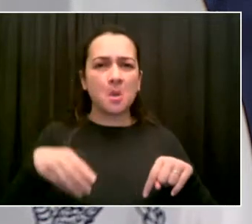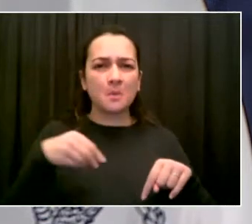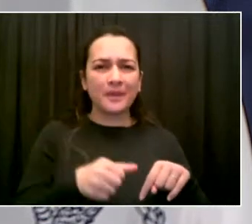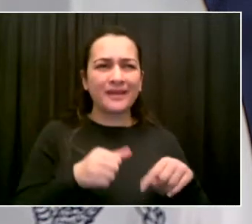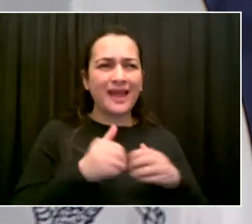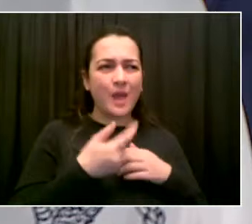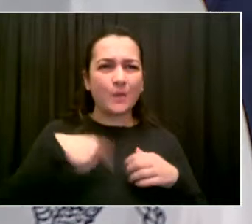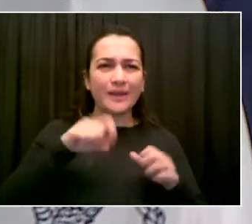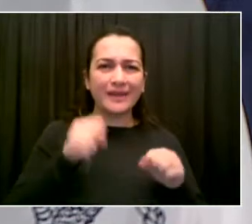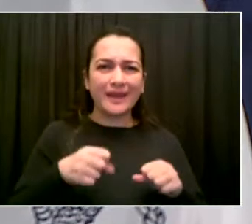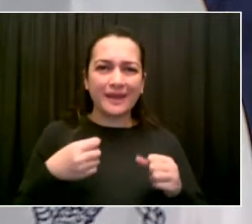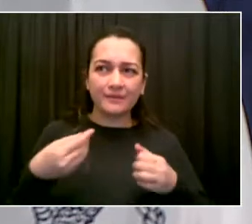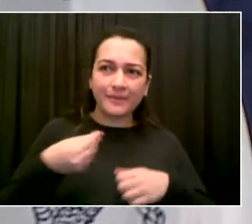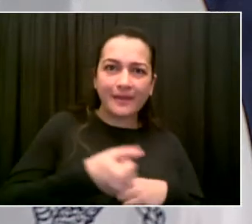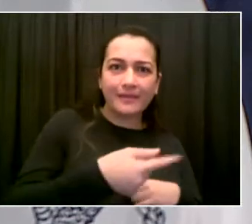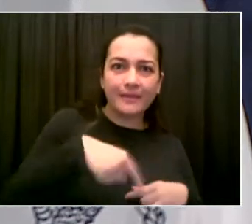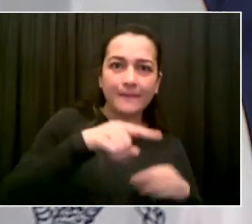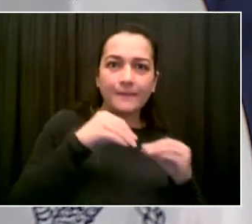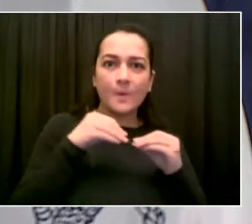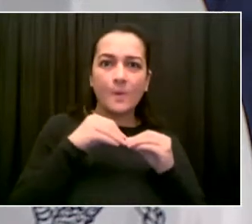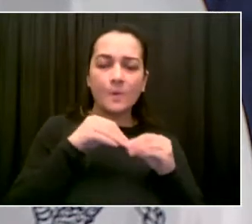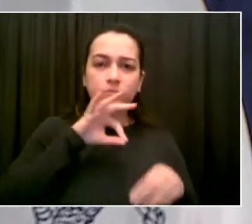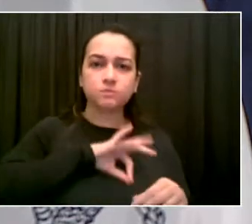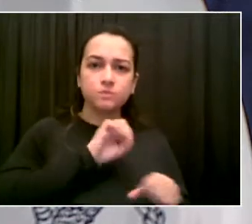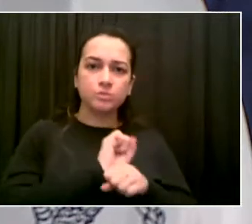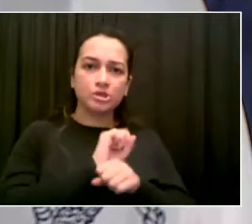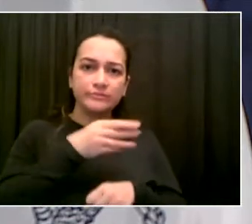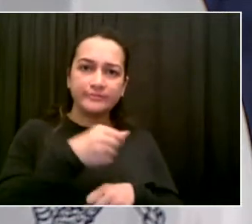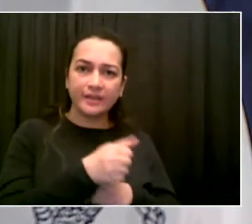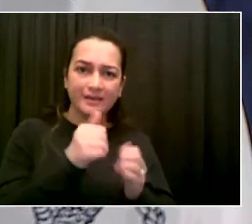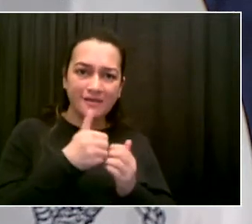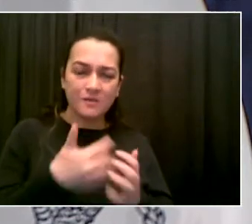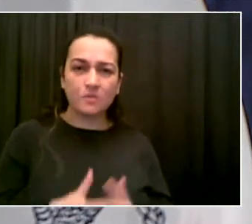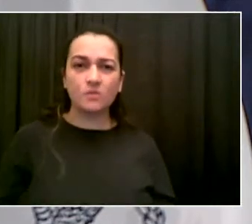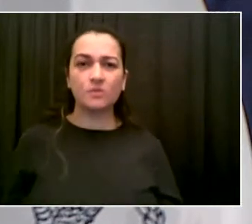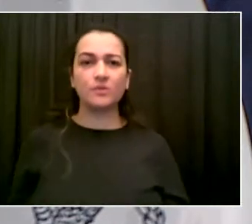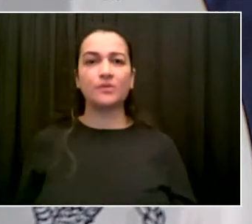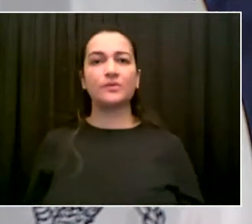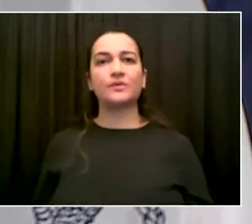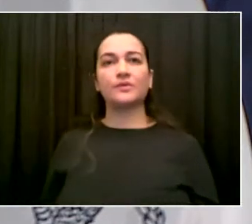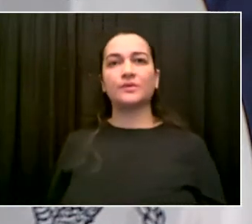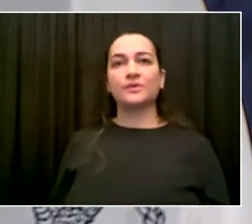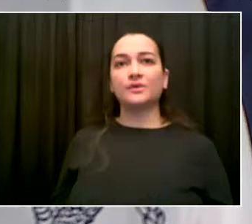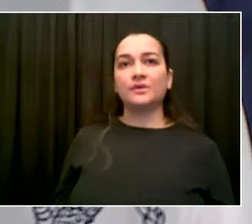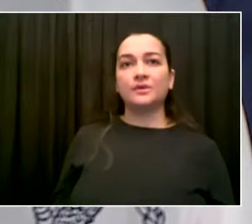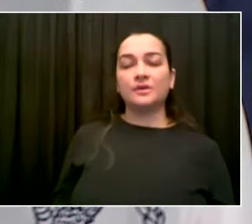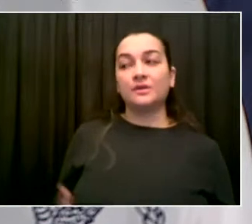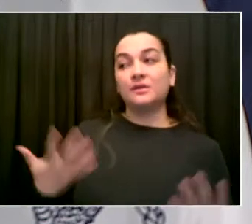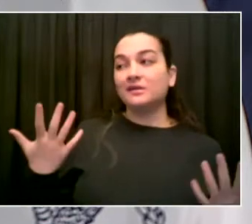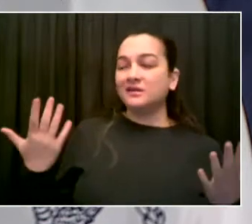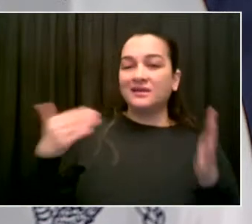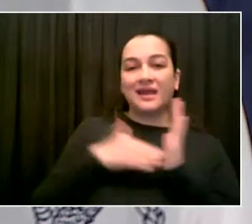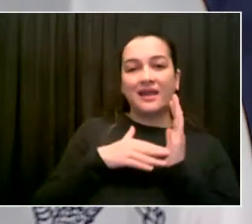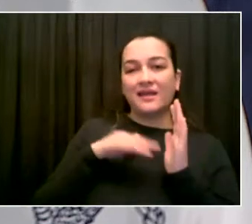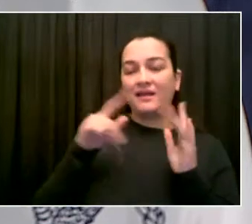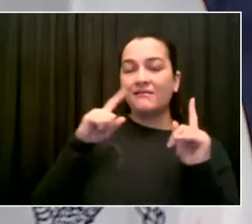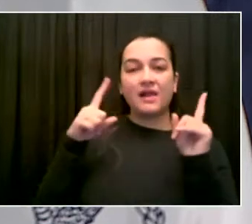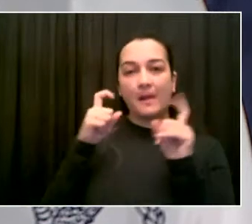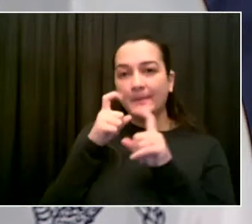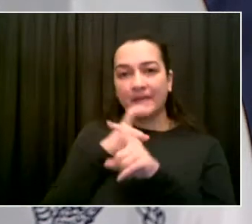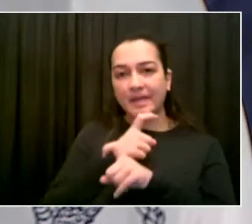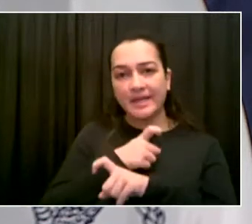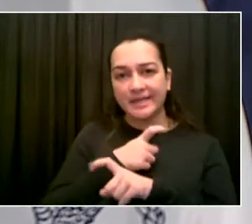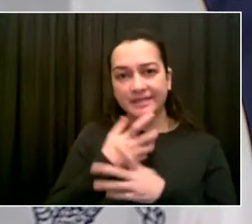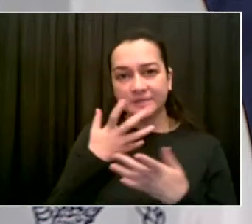lot of times, of course, it's nonprofits running shelters on behalf of the city. They have their own pay scales and